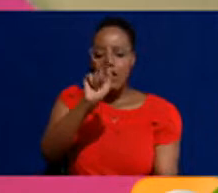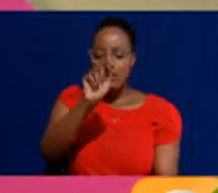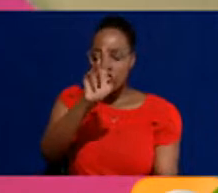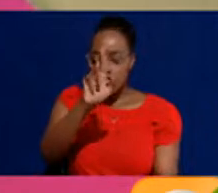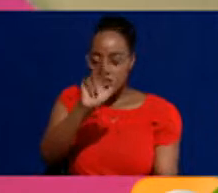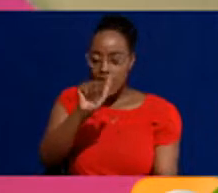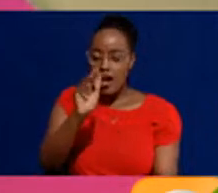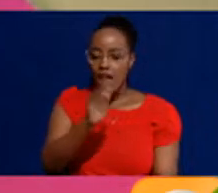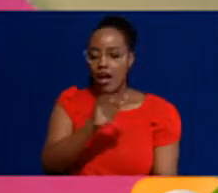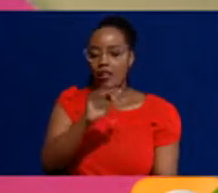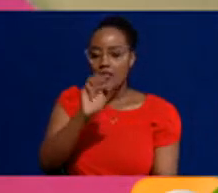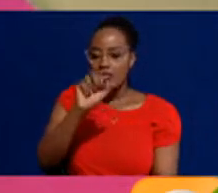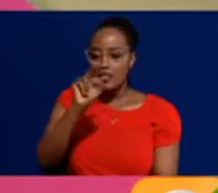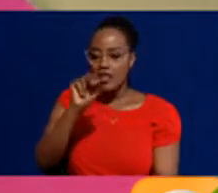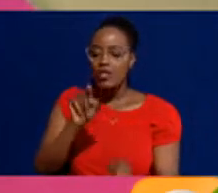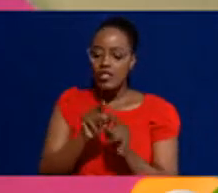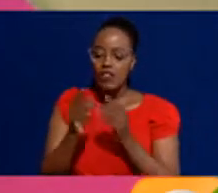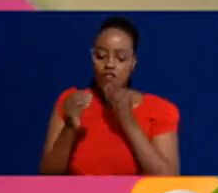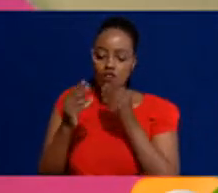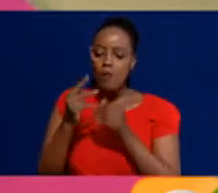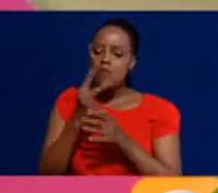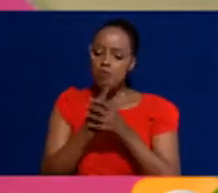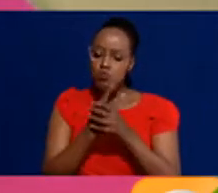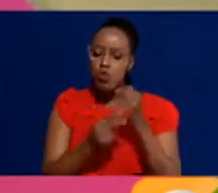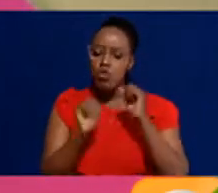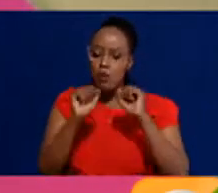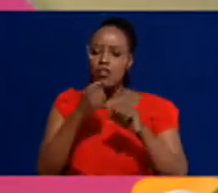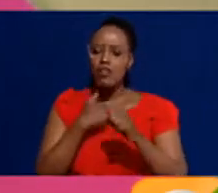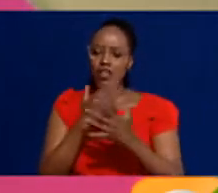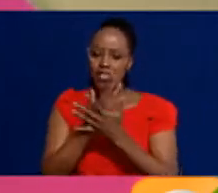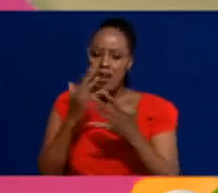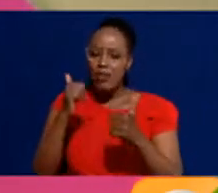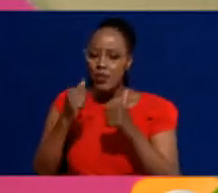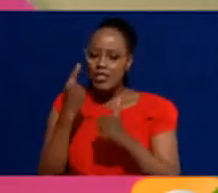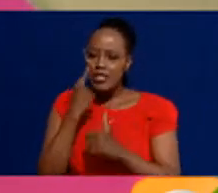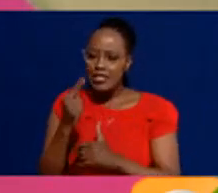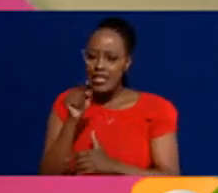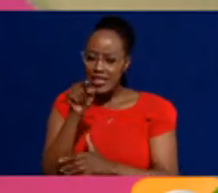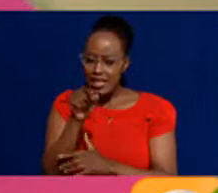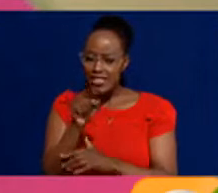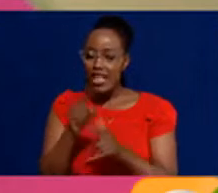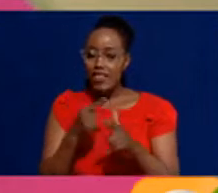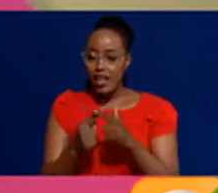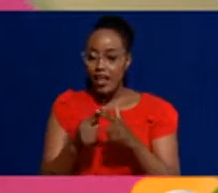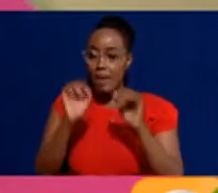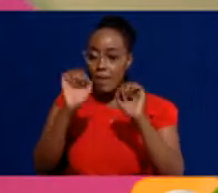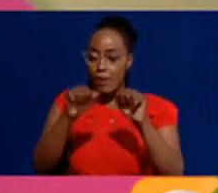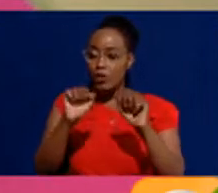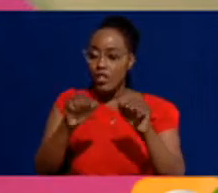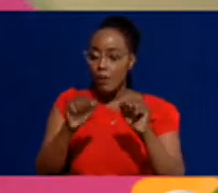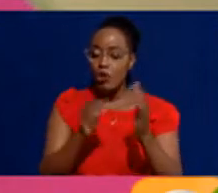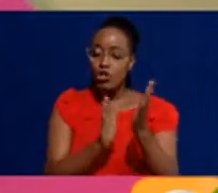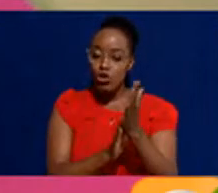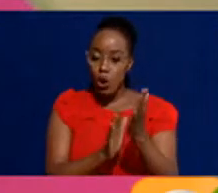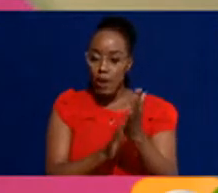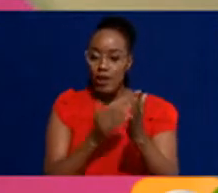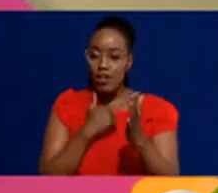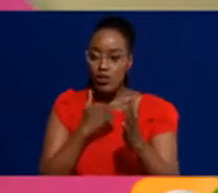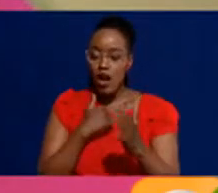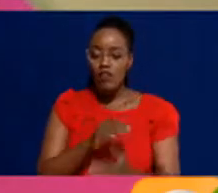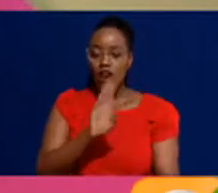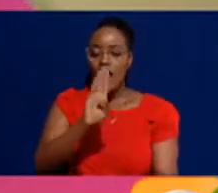give adequate information, so you might need to get both. And then if something is spotted on the imaging, then you will recommend that you get a